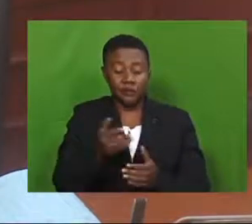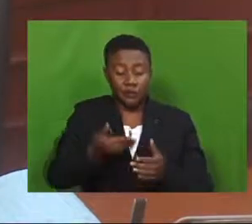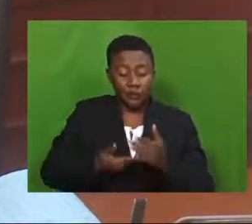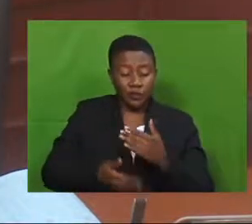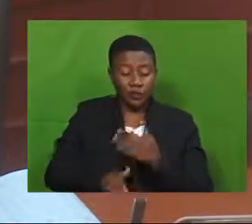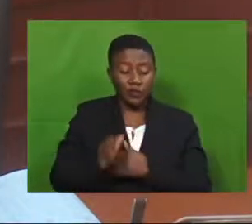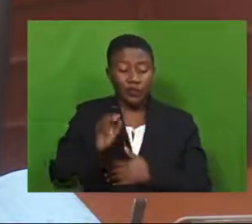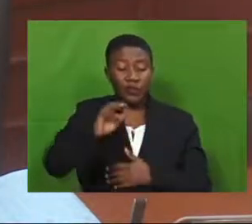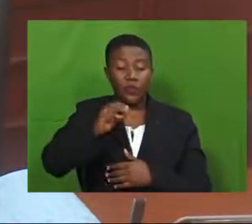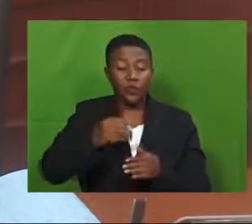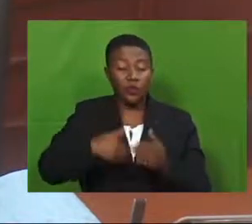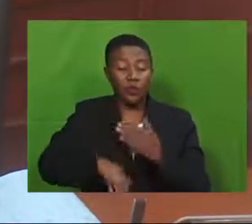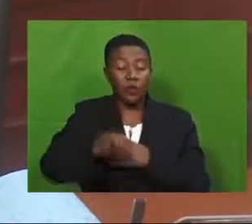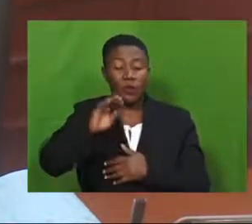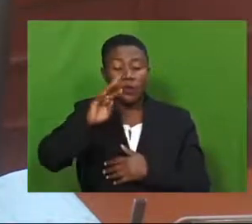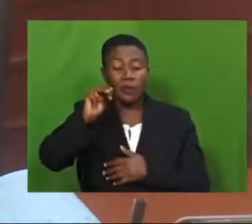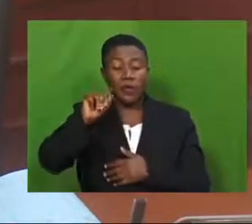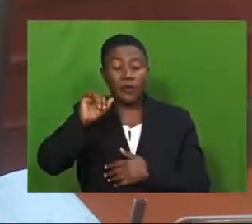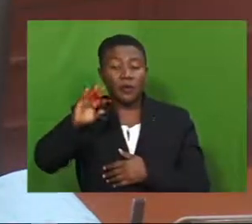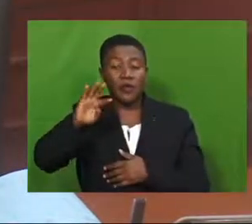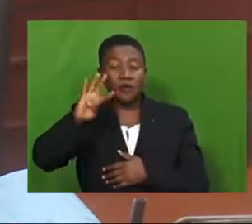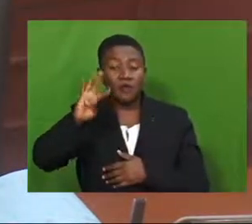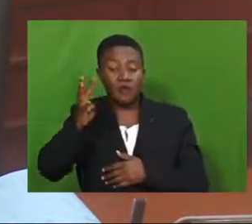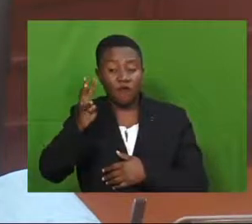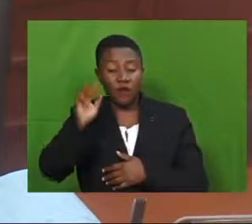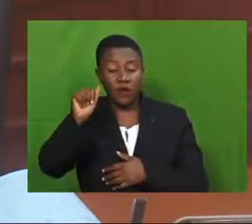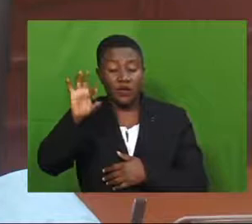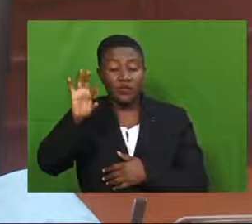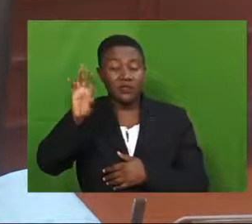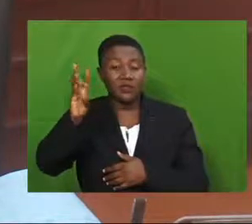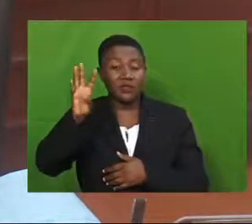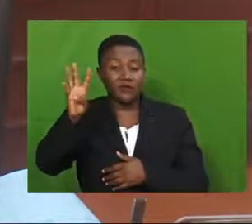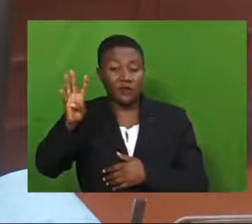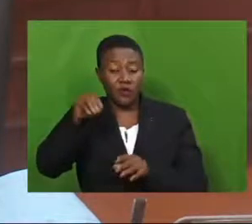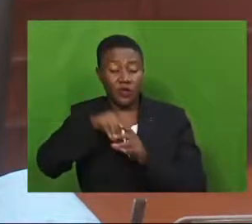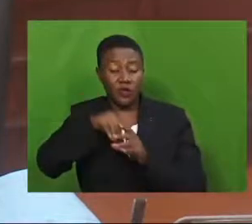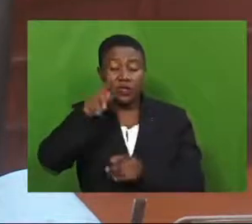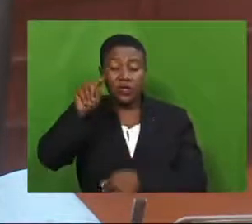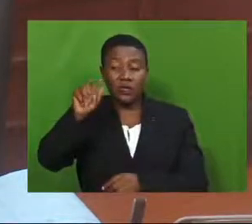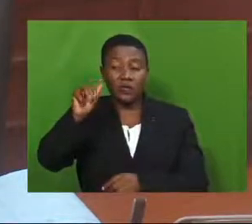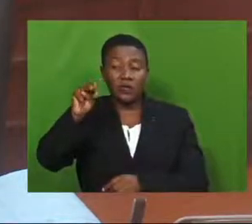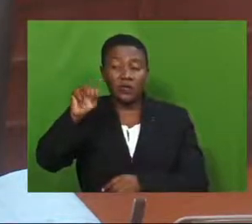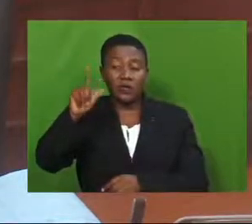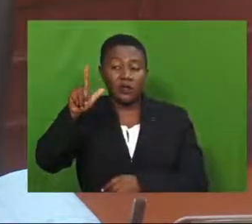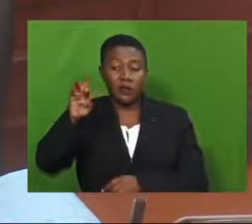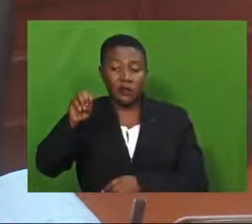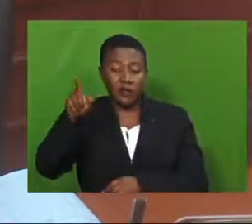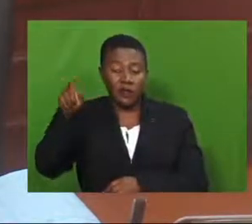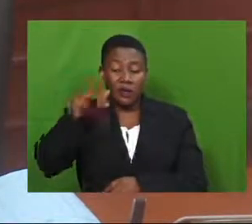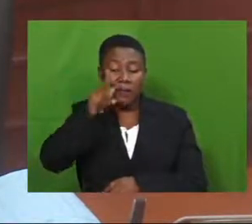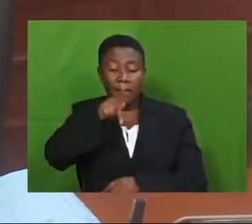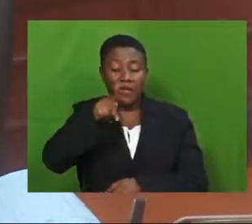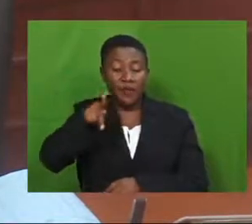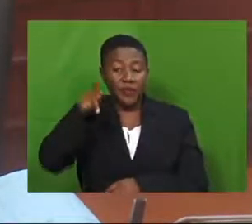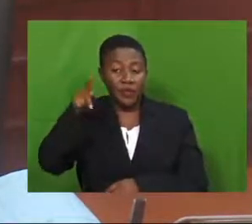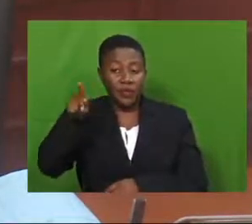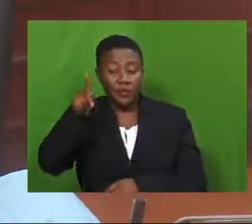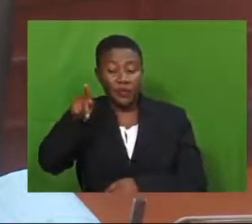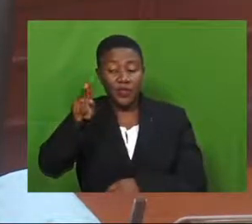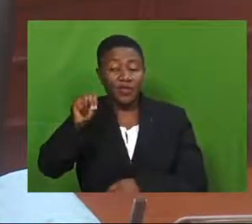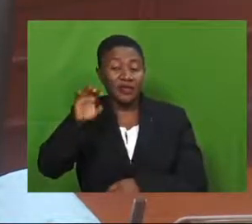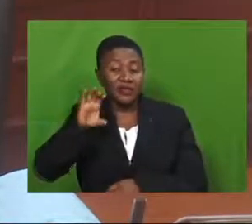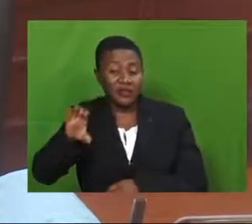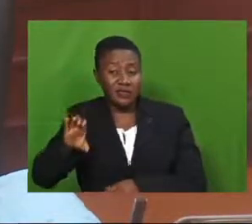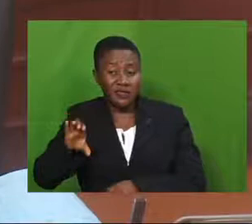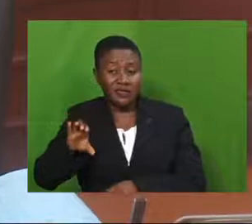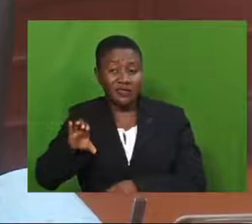4, 1958 in Tamale. He was a leading member of the People's National Convention, the PNC. He